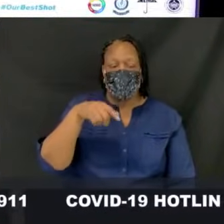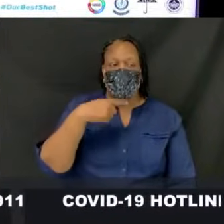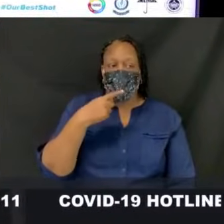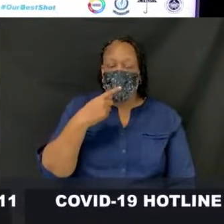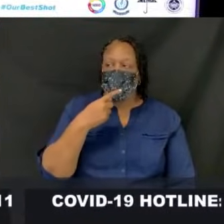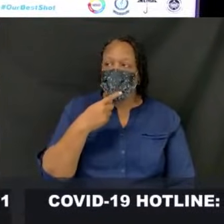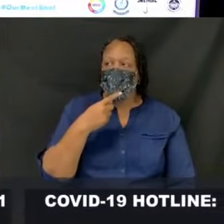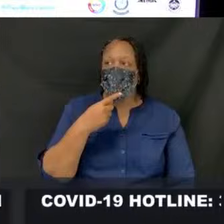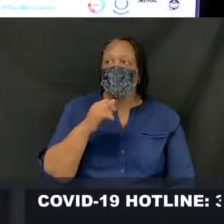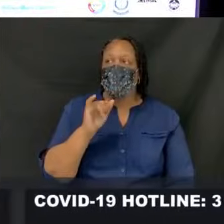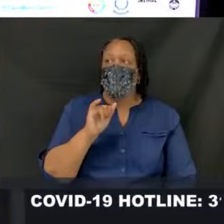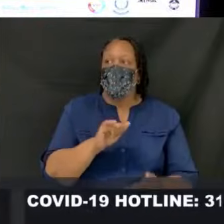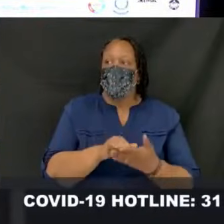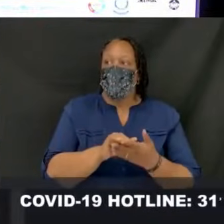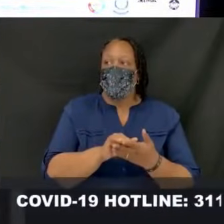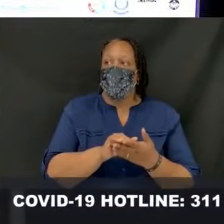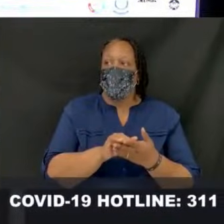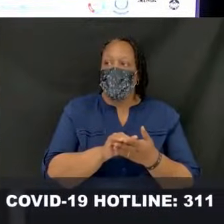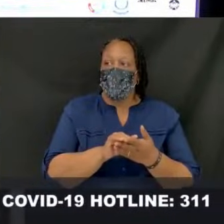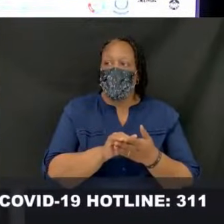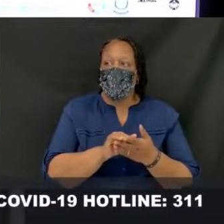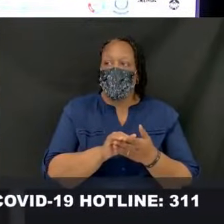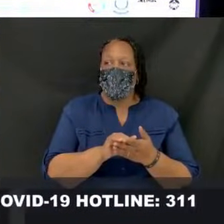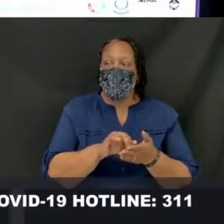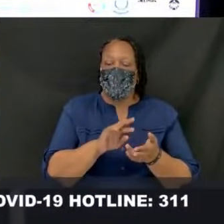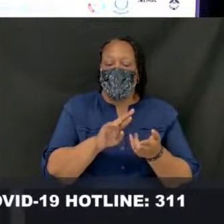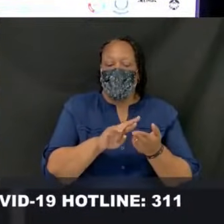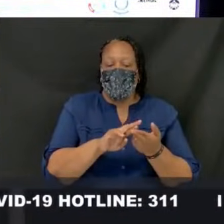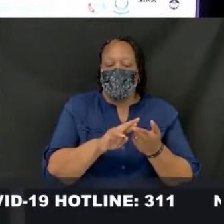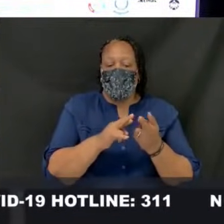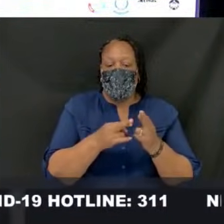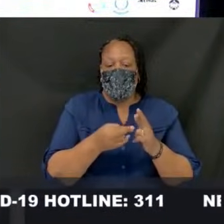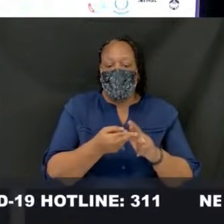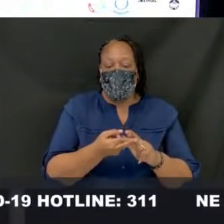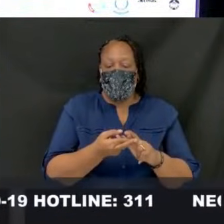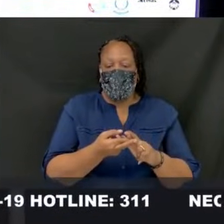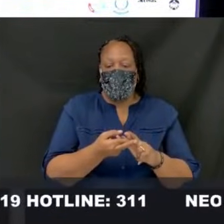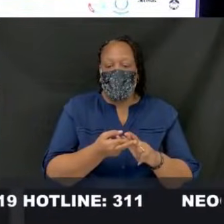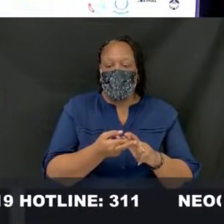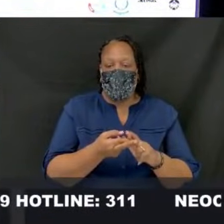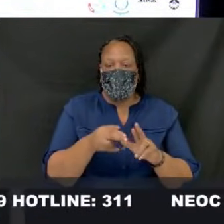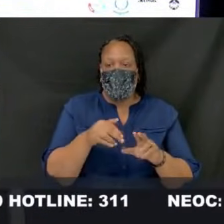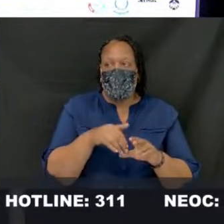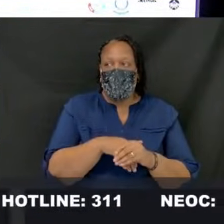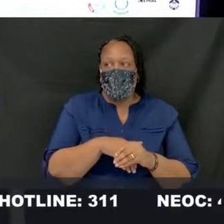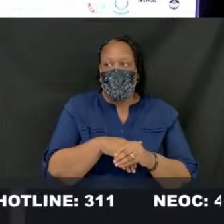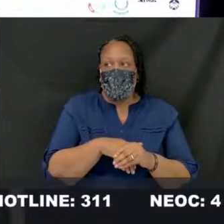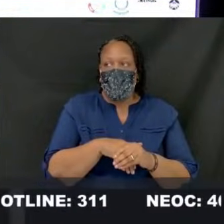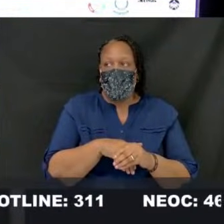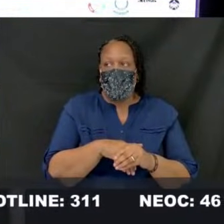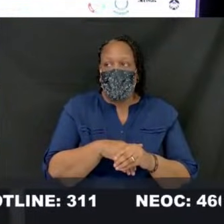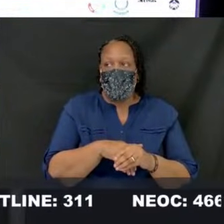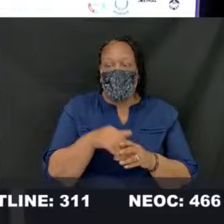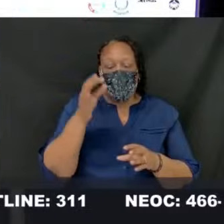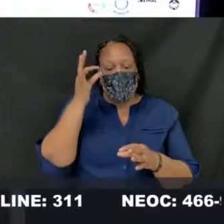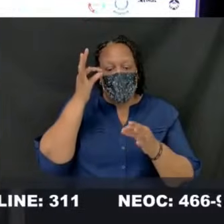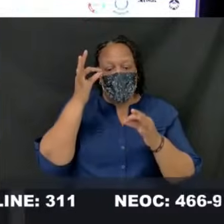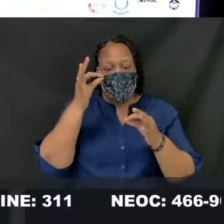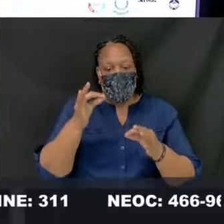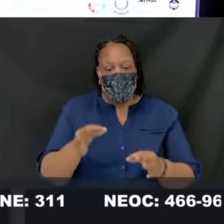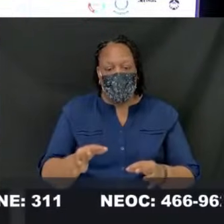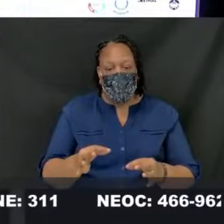a relationship between faith and science. Faith is not opposed